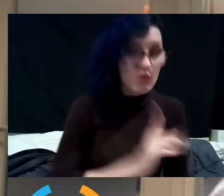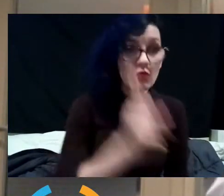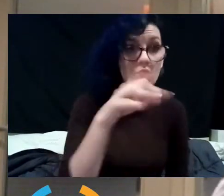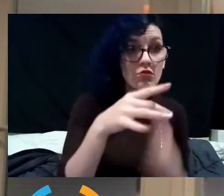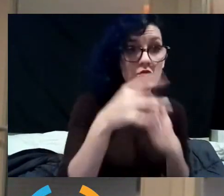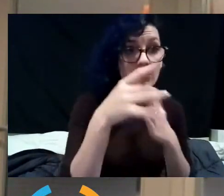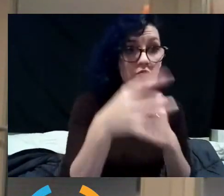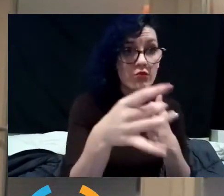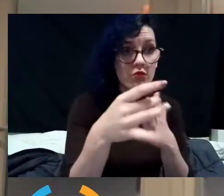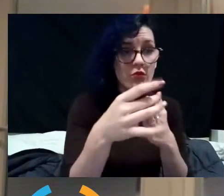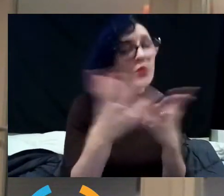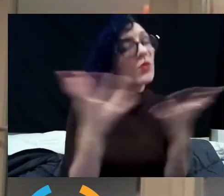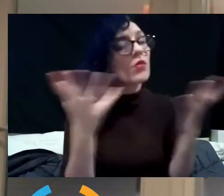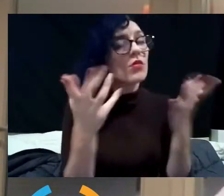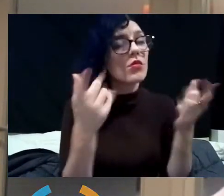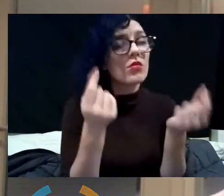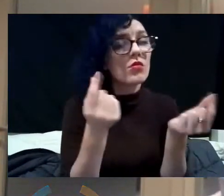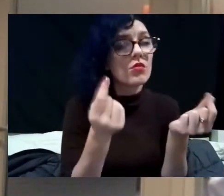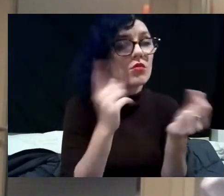contribute to the Common School Fund?